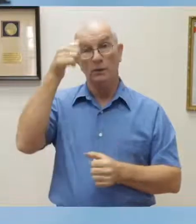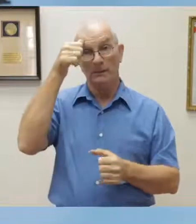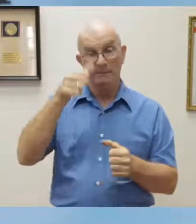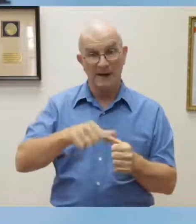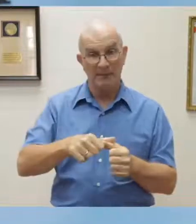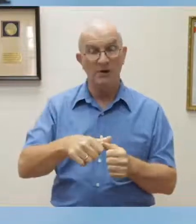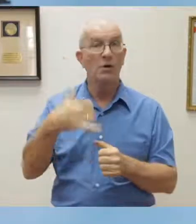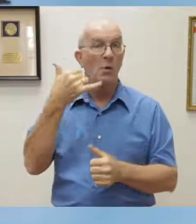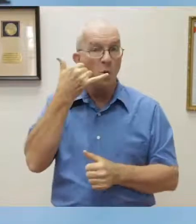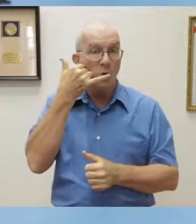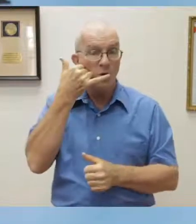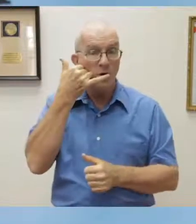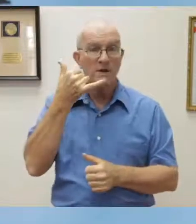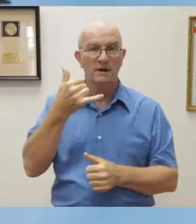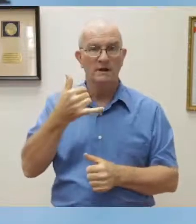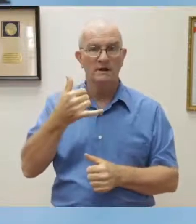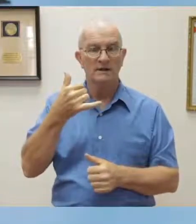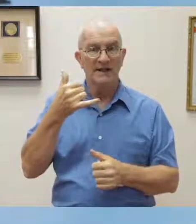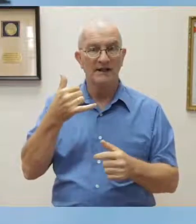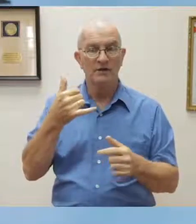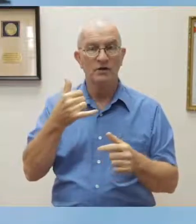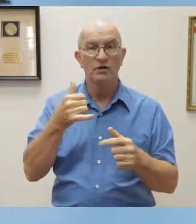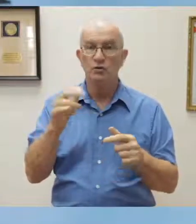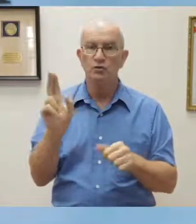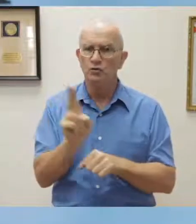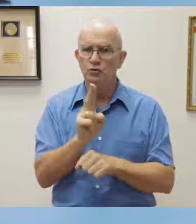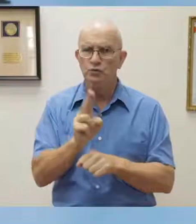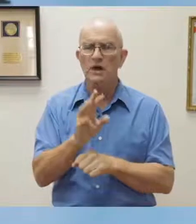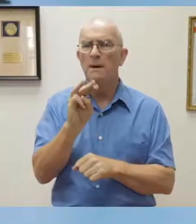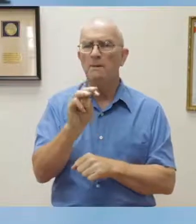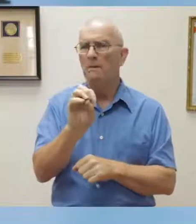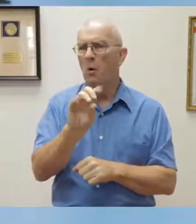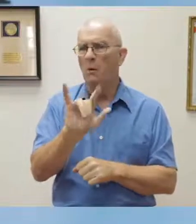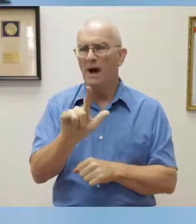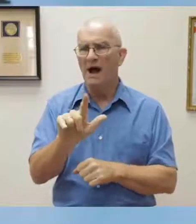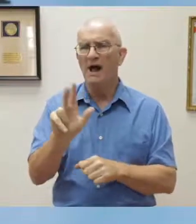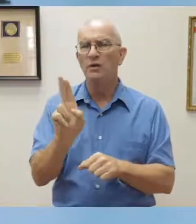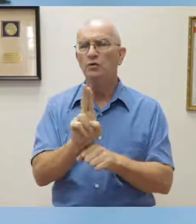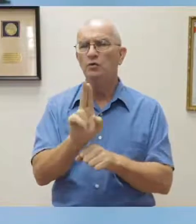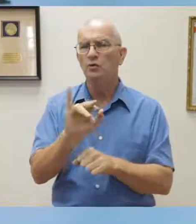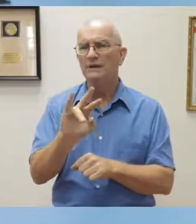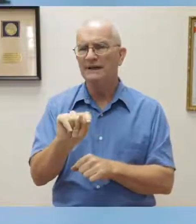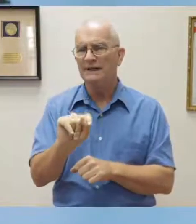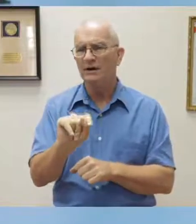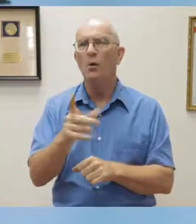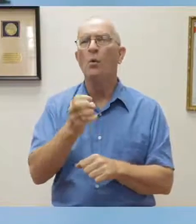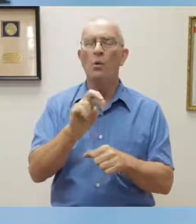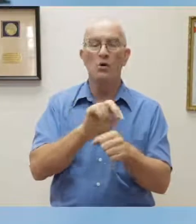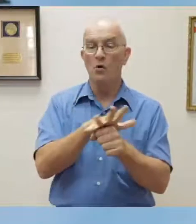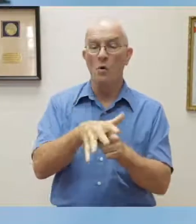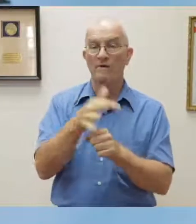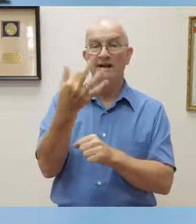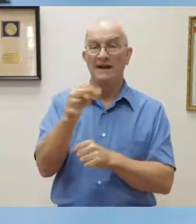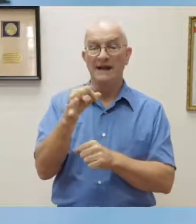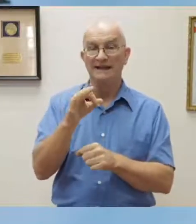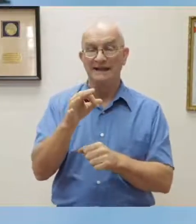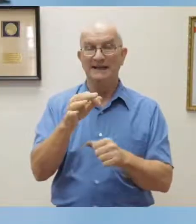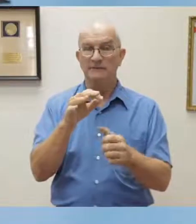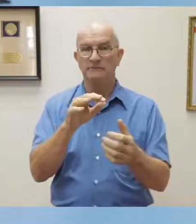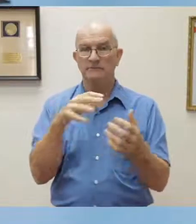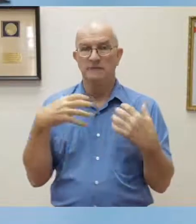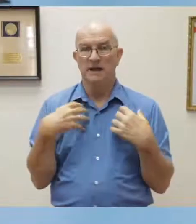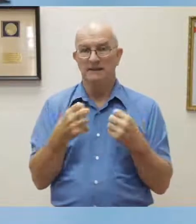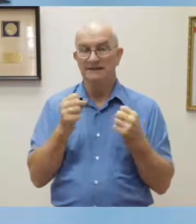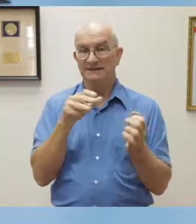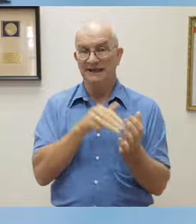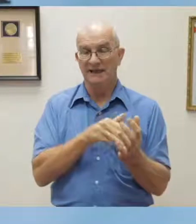of the COVID-19 facilities if you're experiencing any symptoms of COVID-19, or